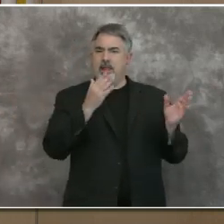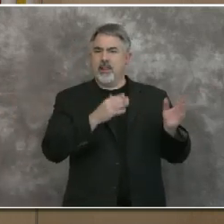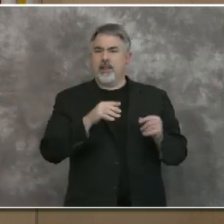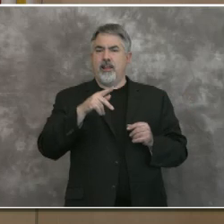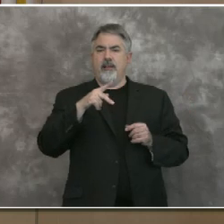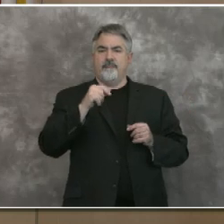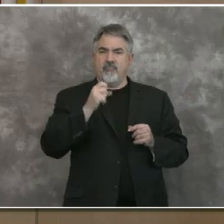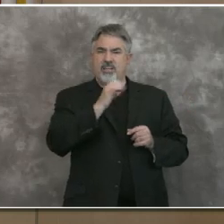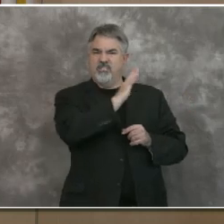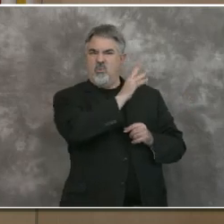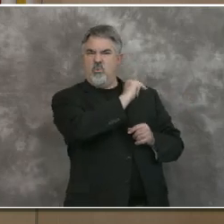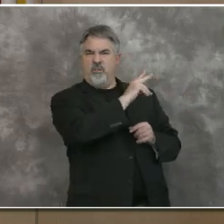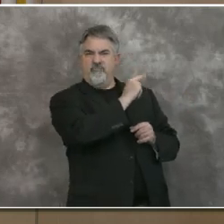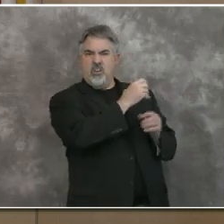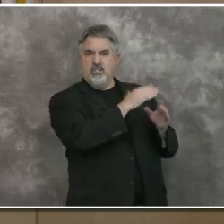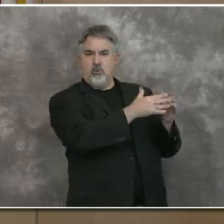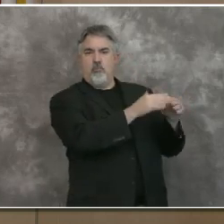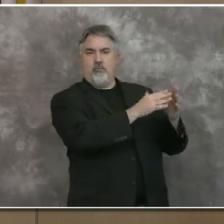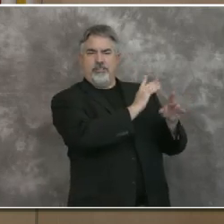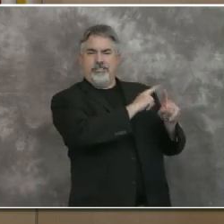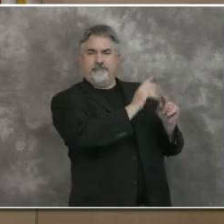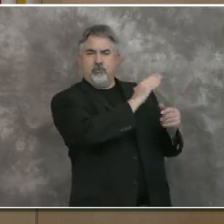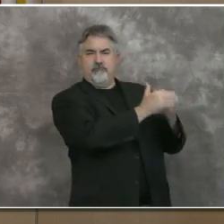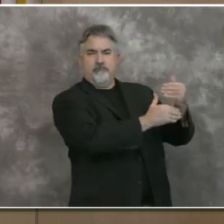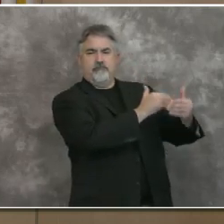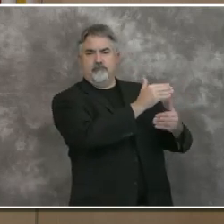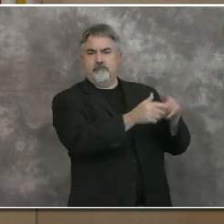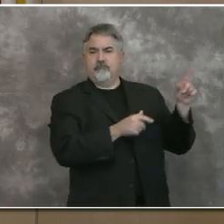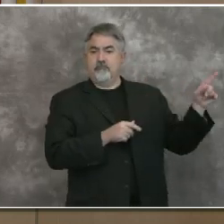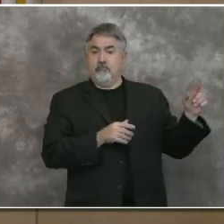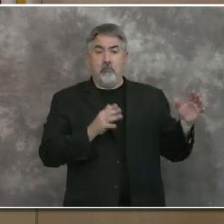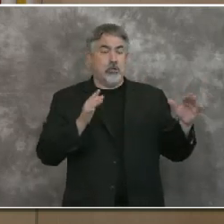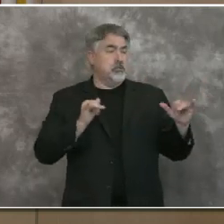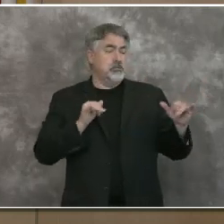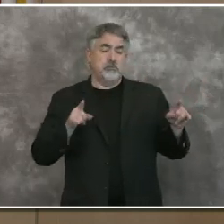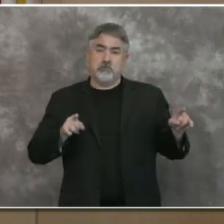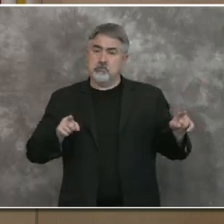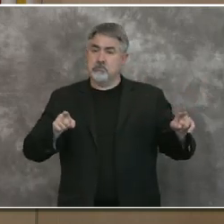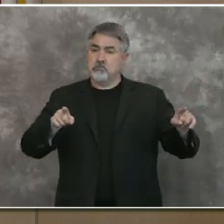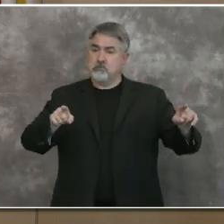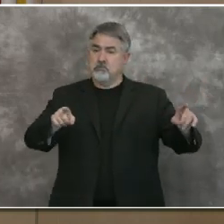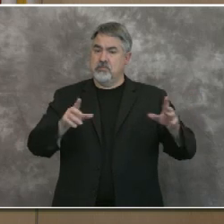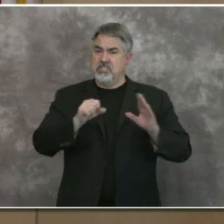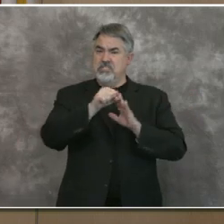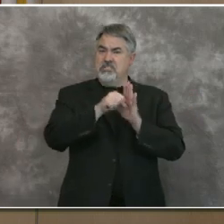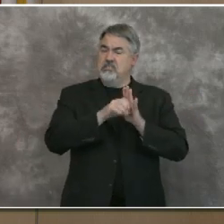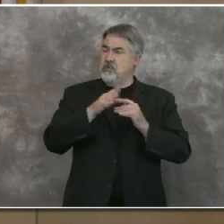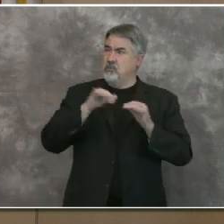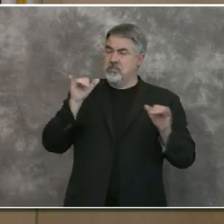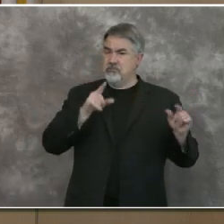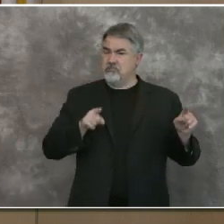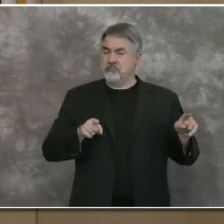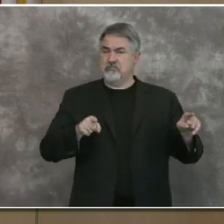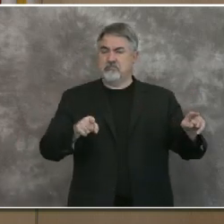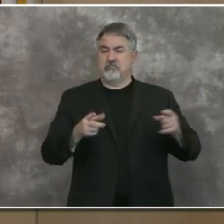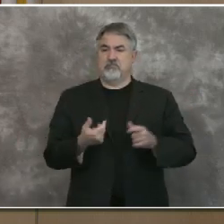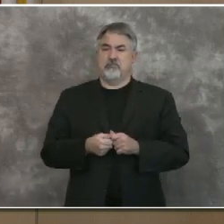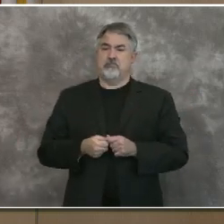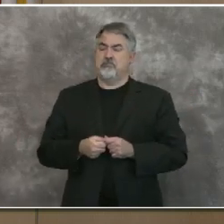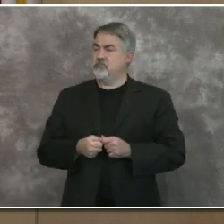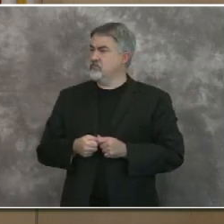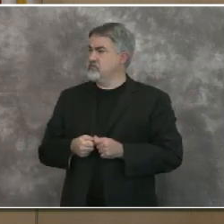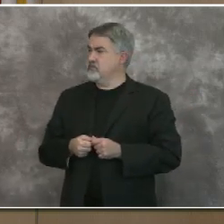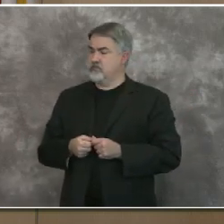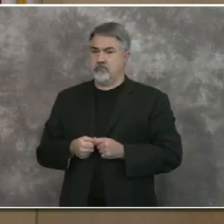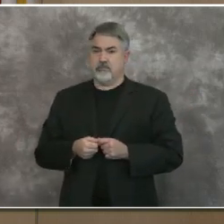these approaches align with the current state phases. We are will continue